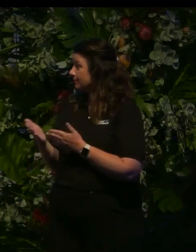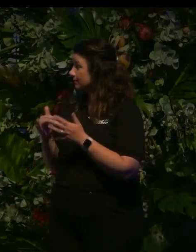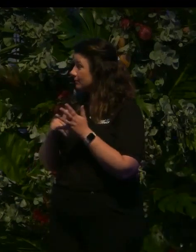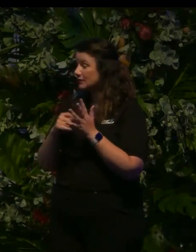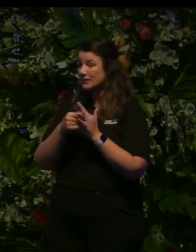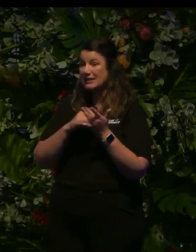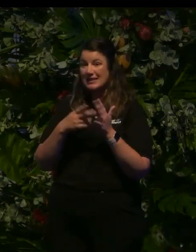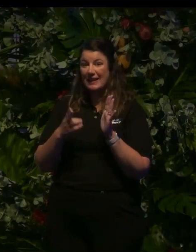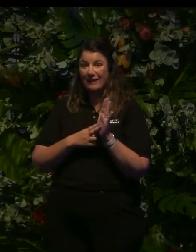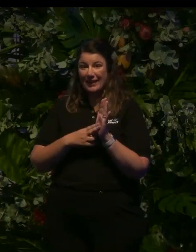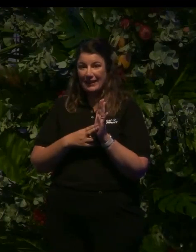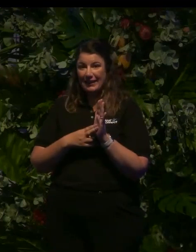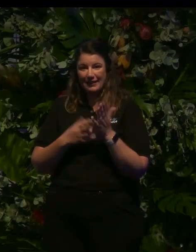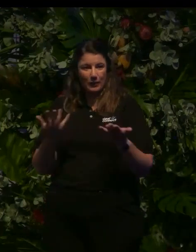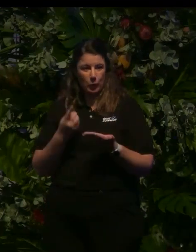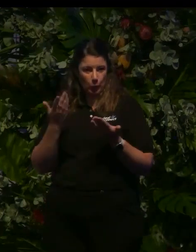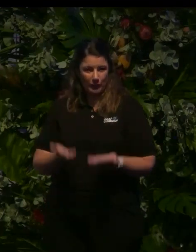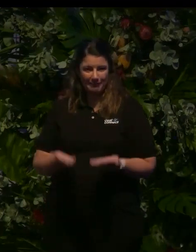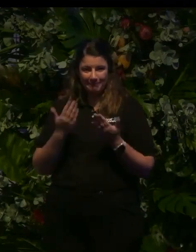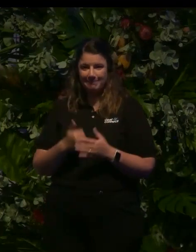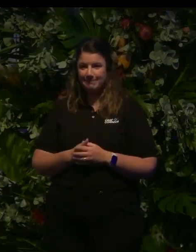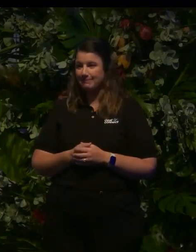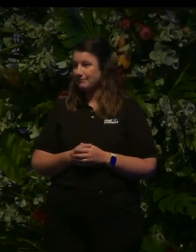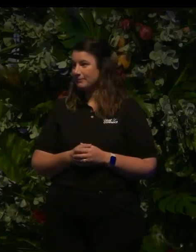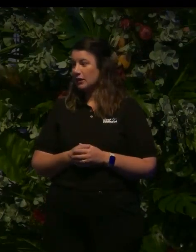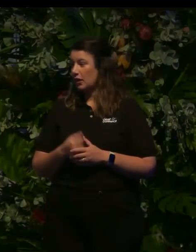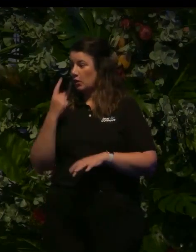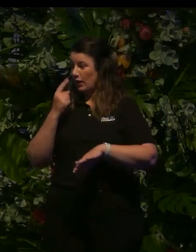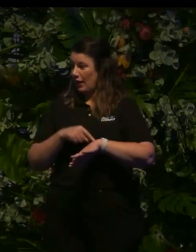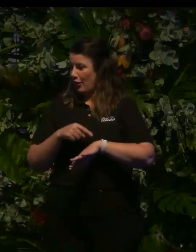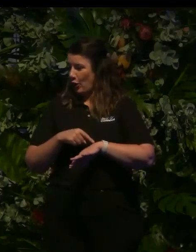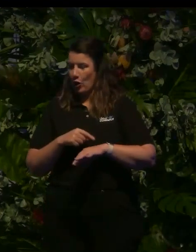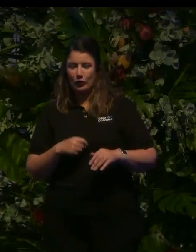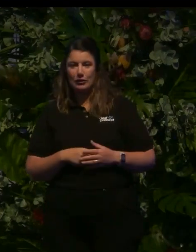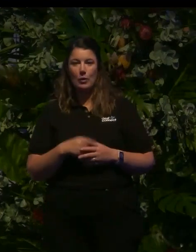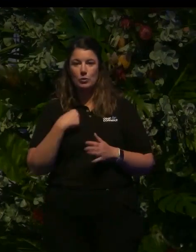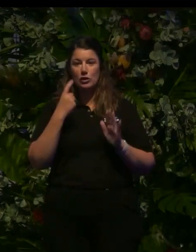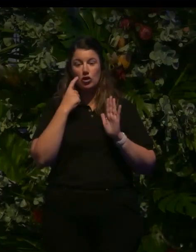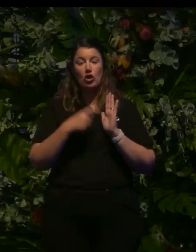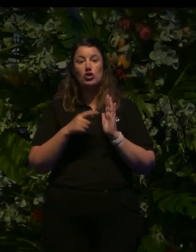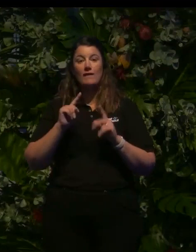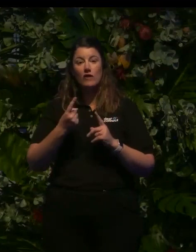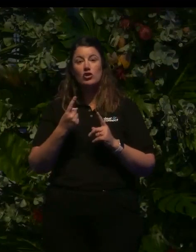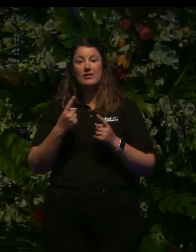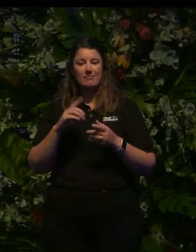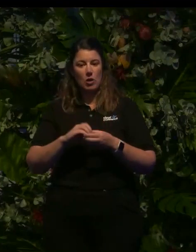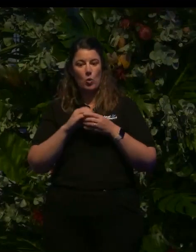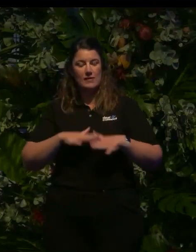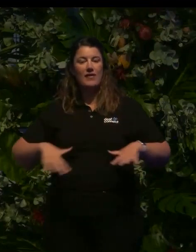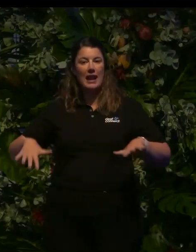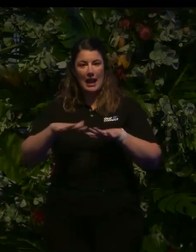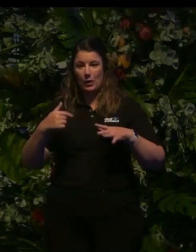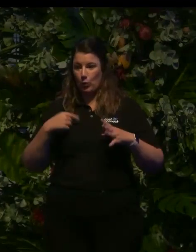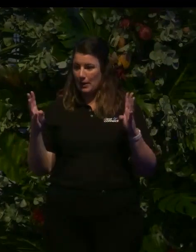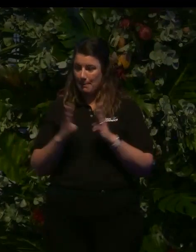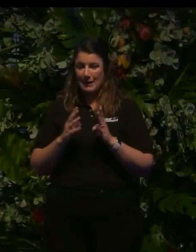put a personal face to Rainbow Family. I'm looking at the clock. Yep. I want to acknowledge first the traditional owners of the lands